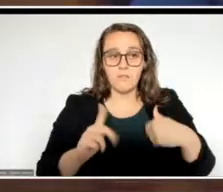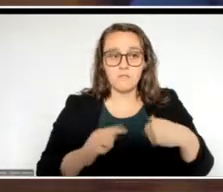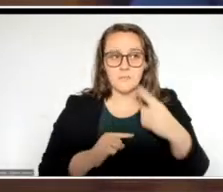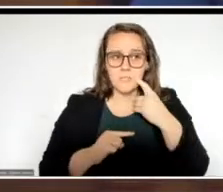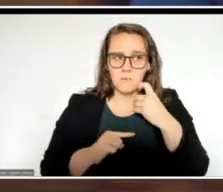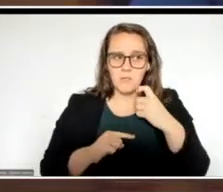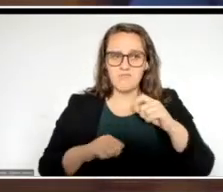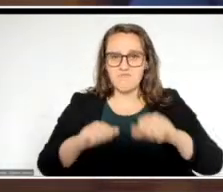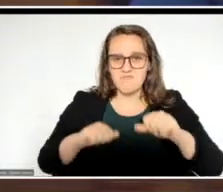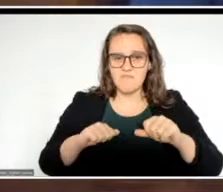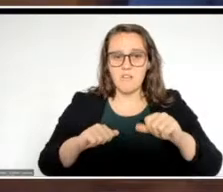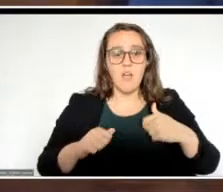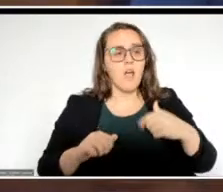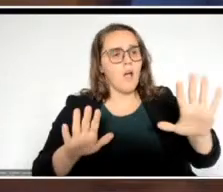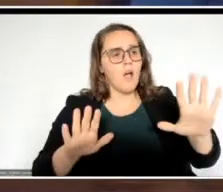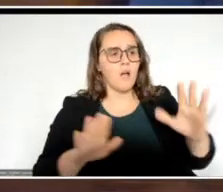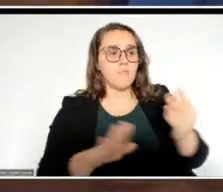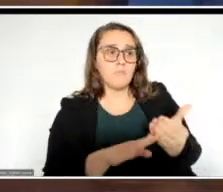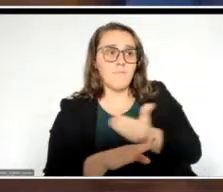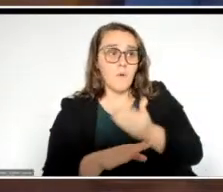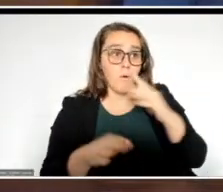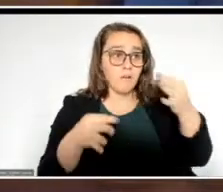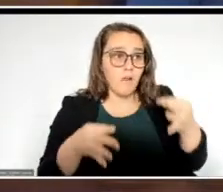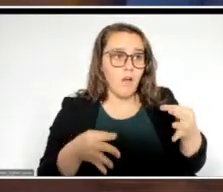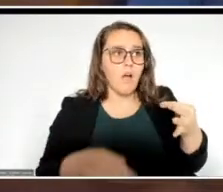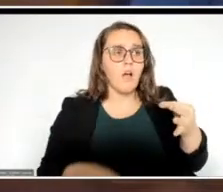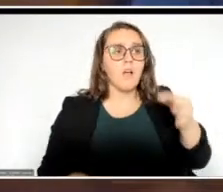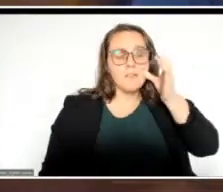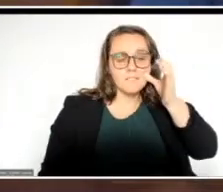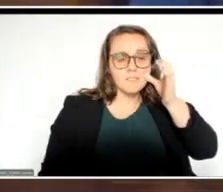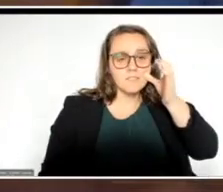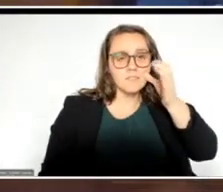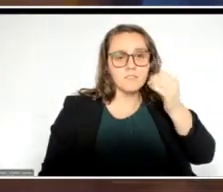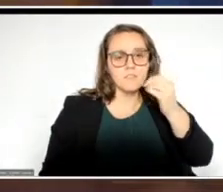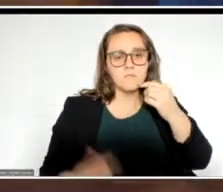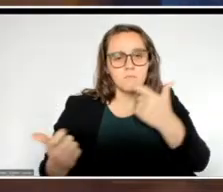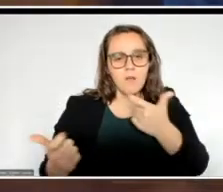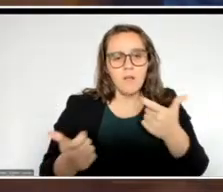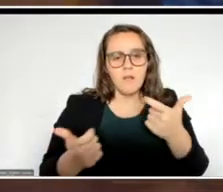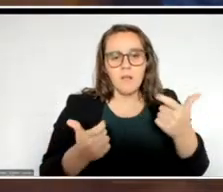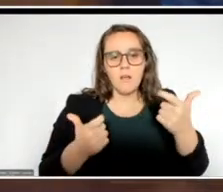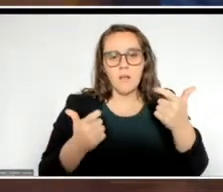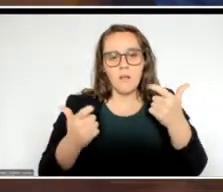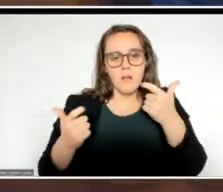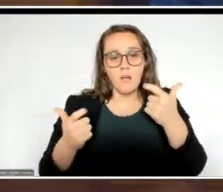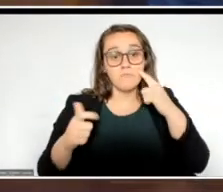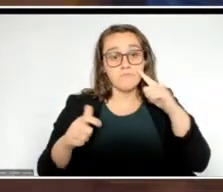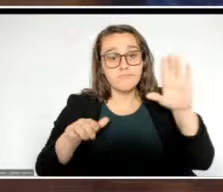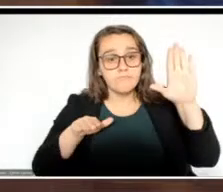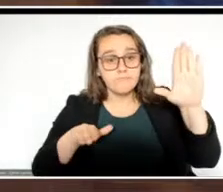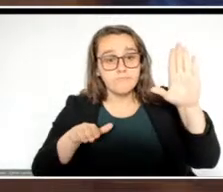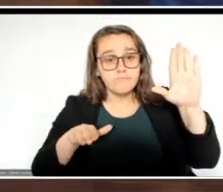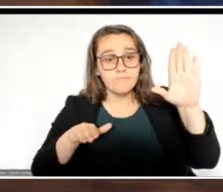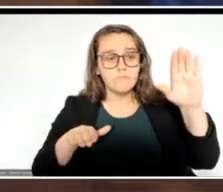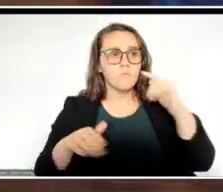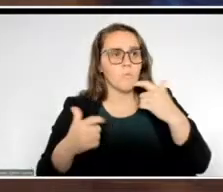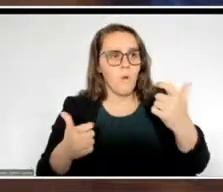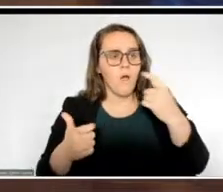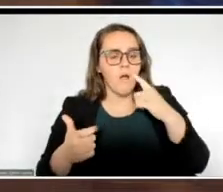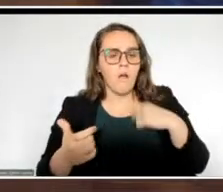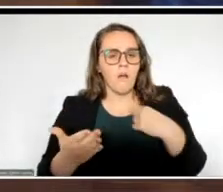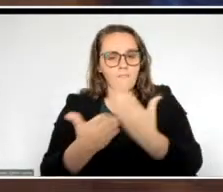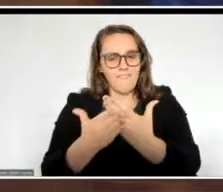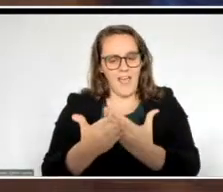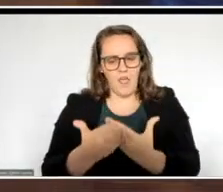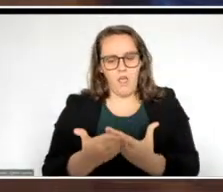to listen to the evidence, to hear the testimony with an open mind, and to let the facts speak for themselves